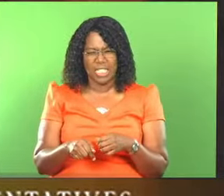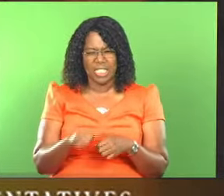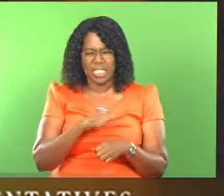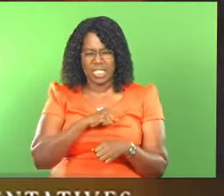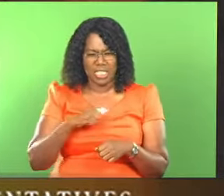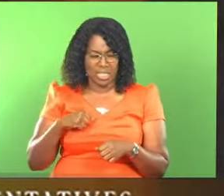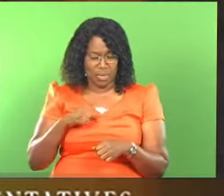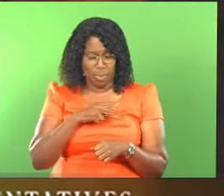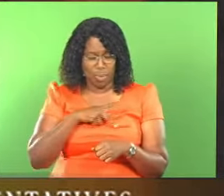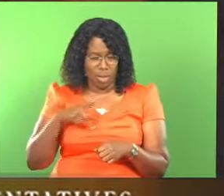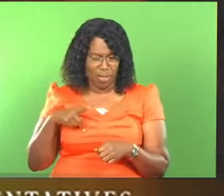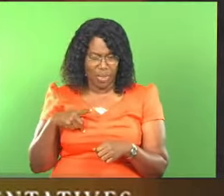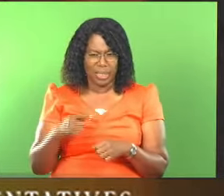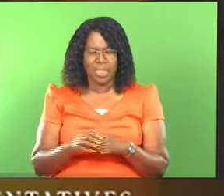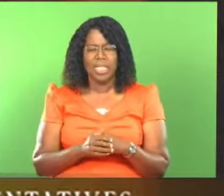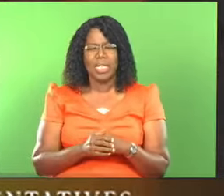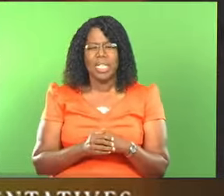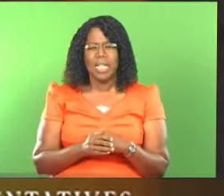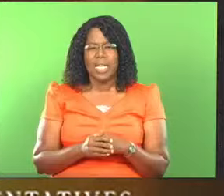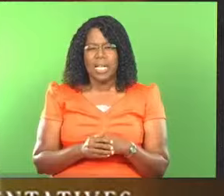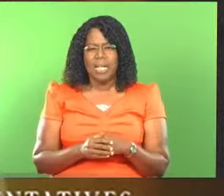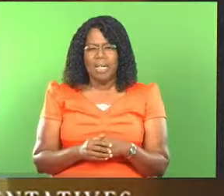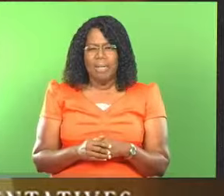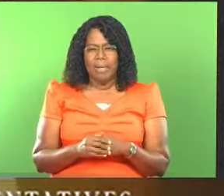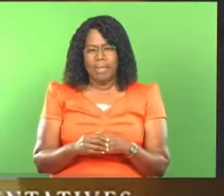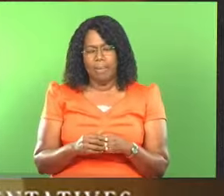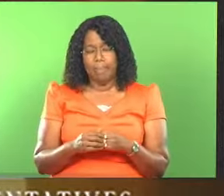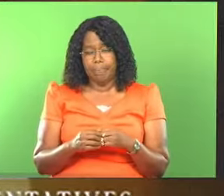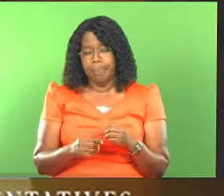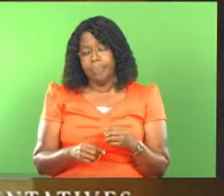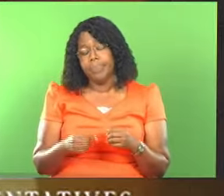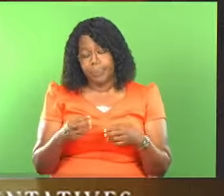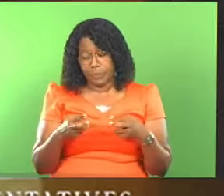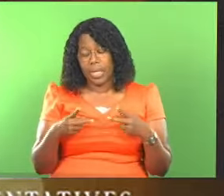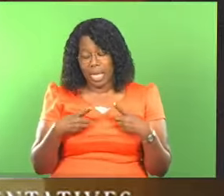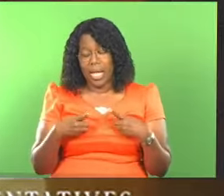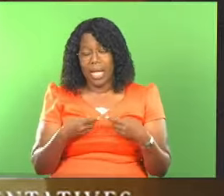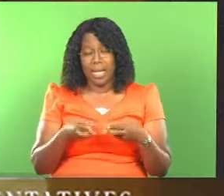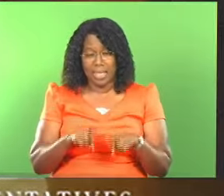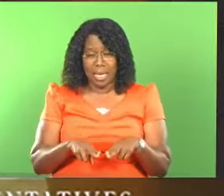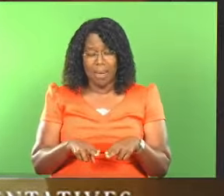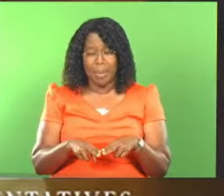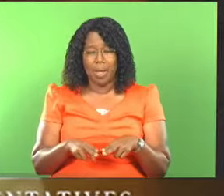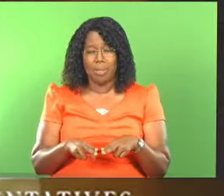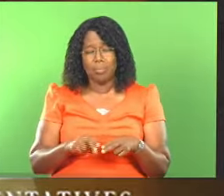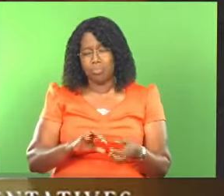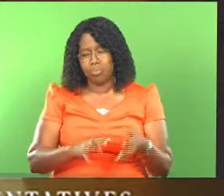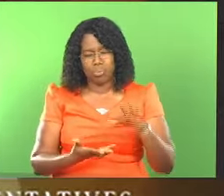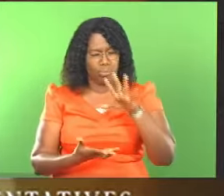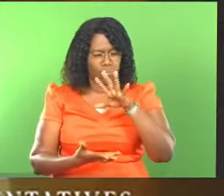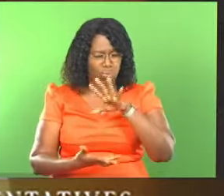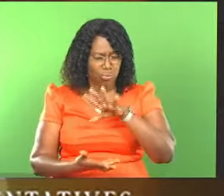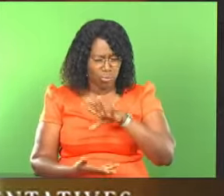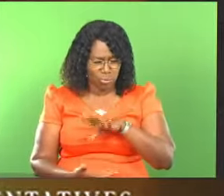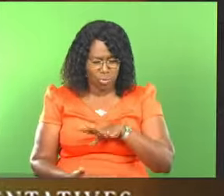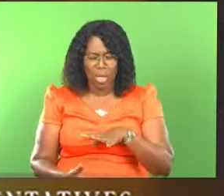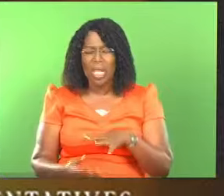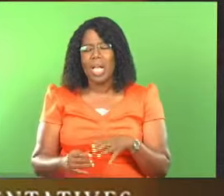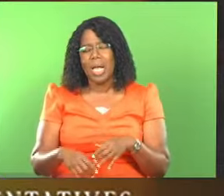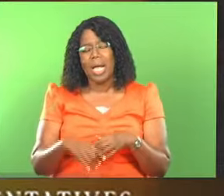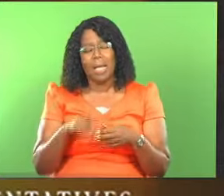the loss of innocent blood. We must stand united to deny